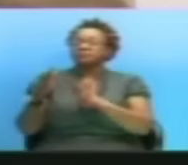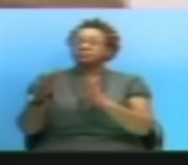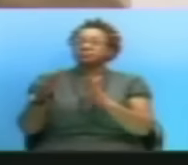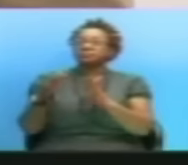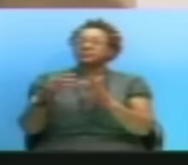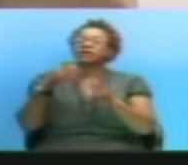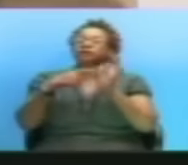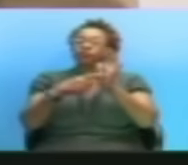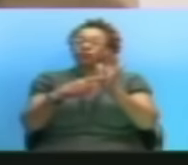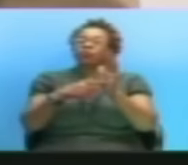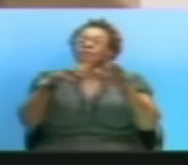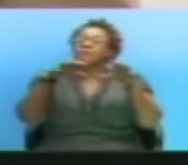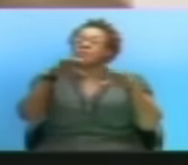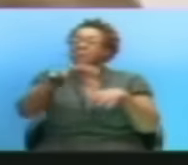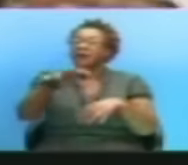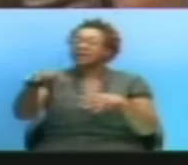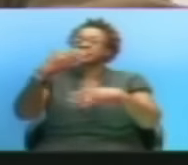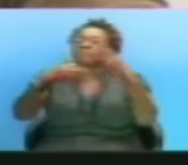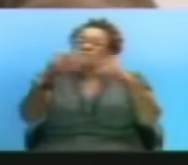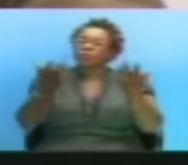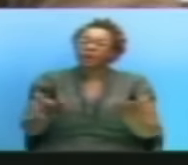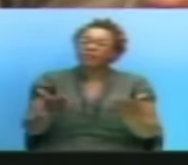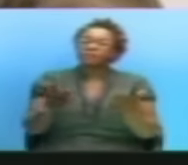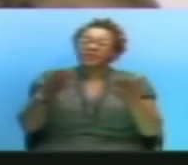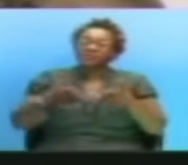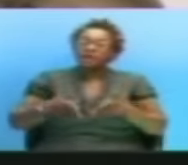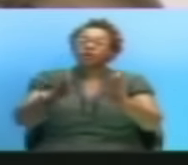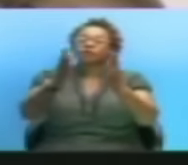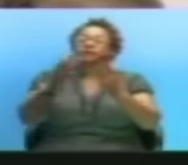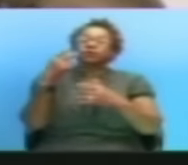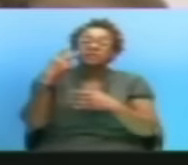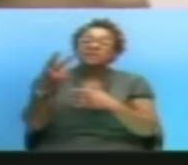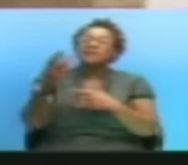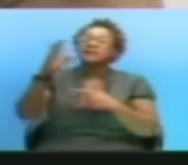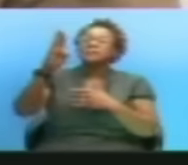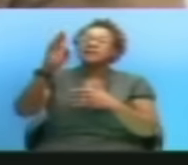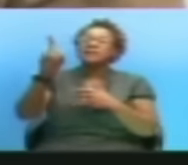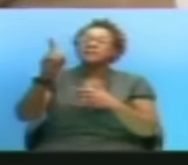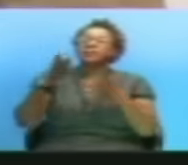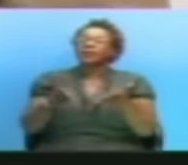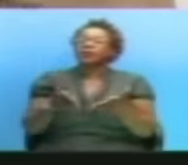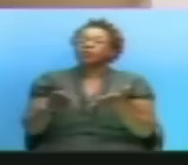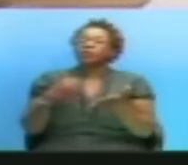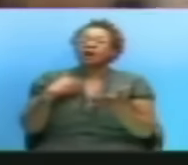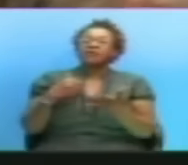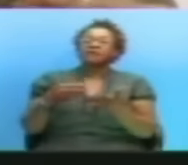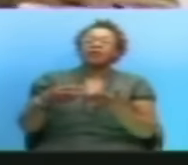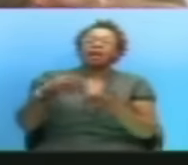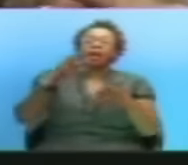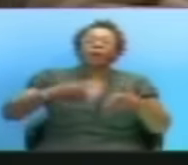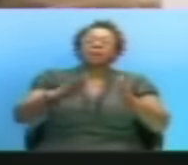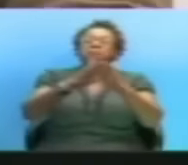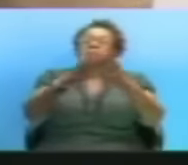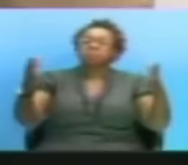our markets will be, yeah? Mm-hmm. Even the roads that you see in the CBD, because now we are seeing many highways being